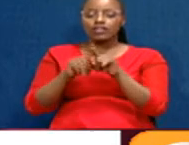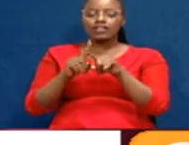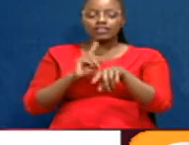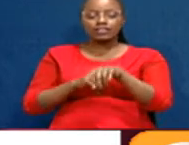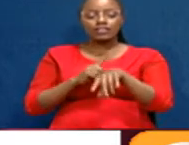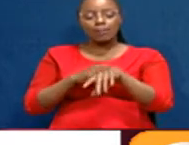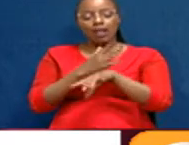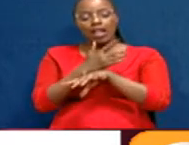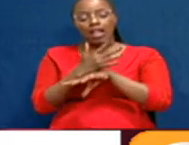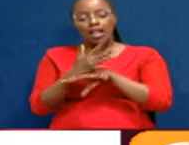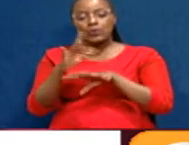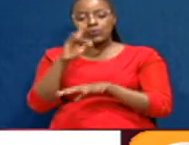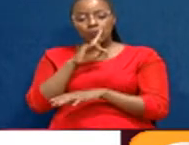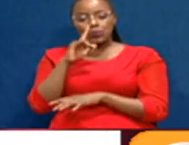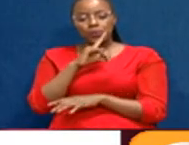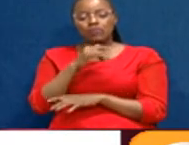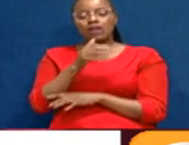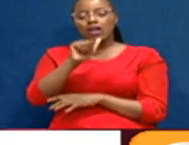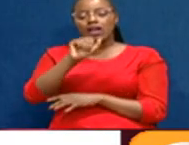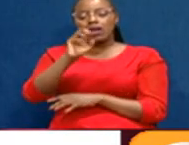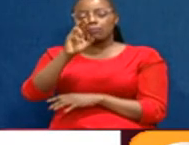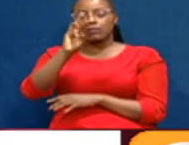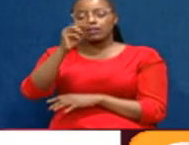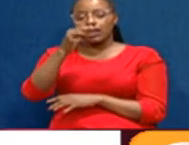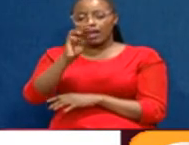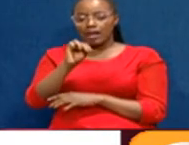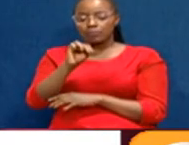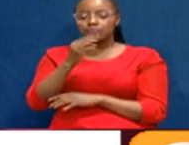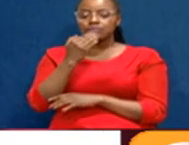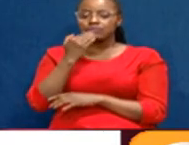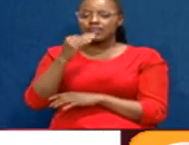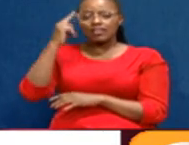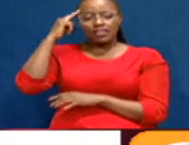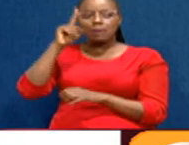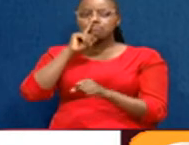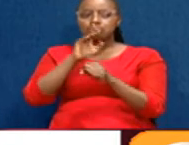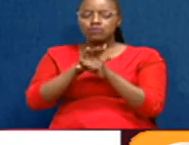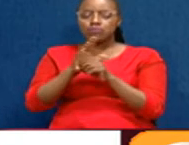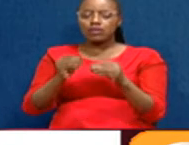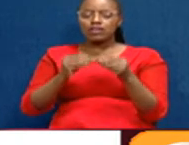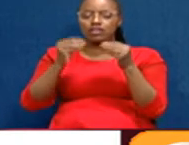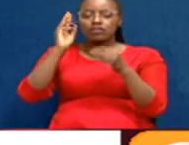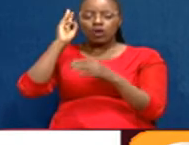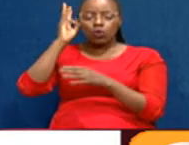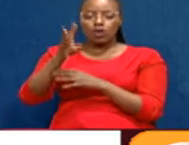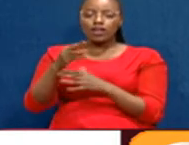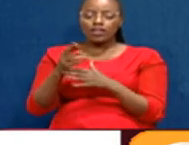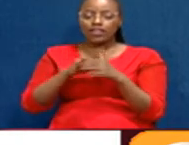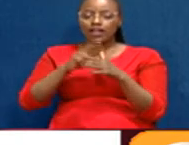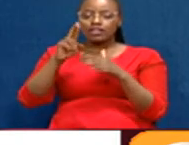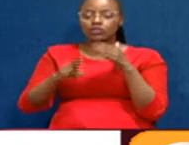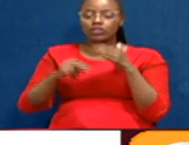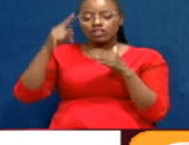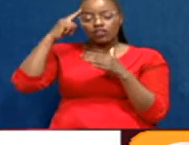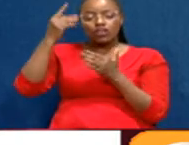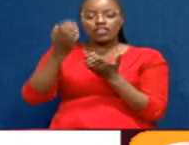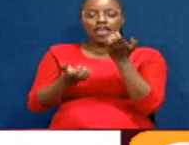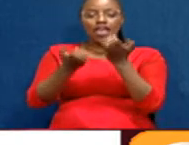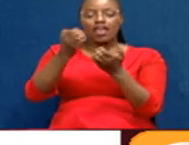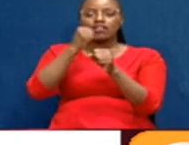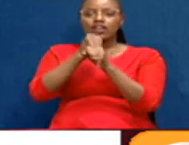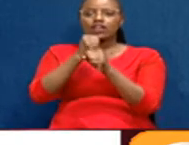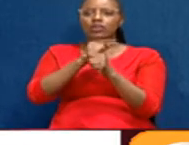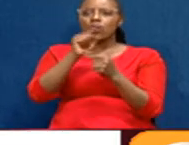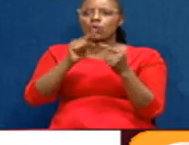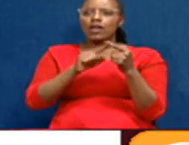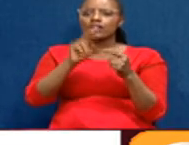time is moving quite quickly. Abrahams, let's start with you, sir. Waika, thanks. I think I promised to give you the outcome of the evaluation that was